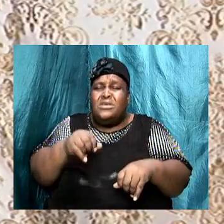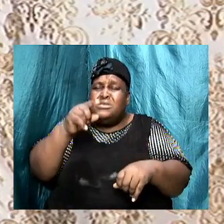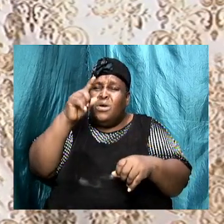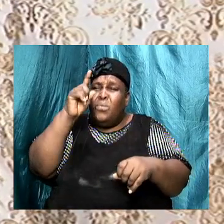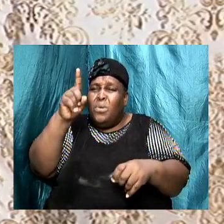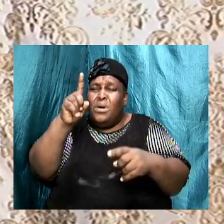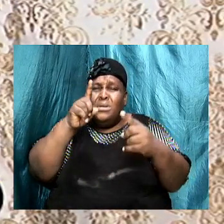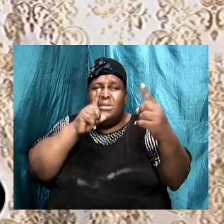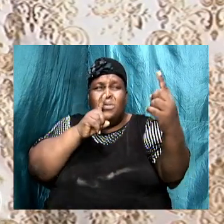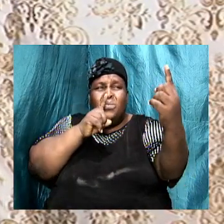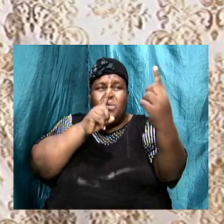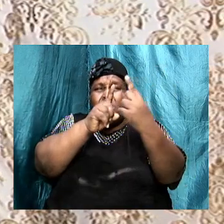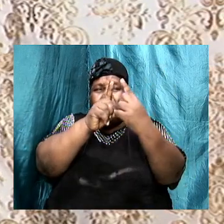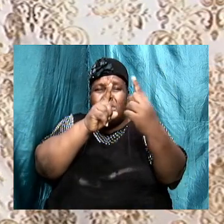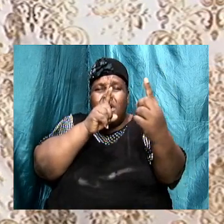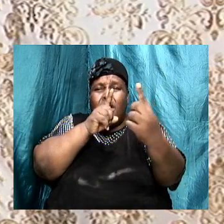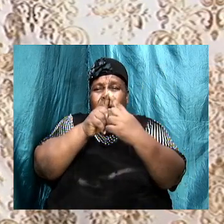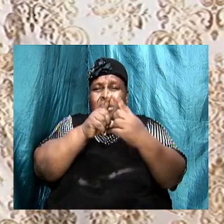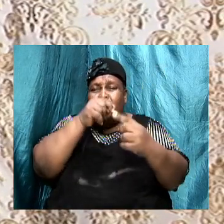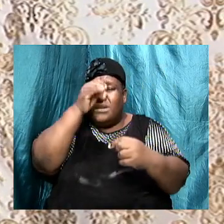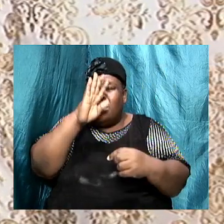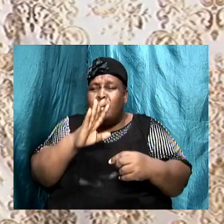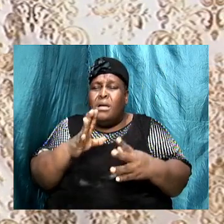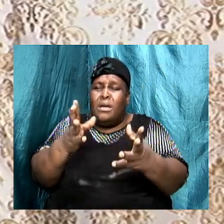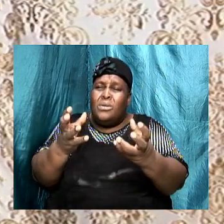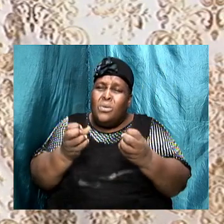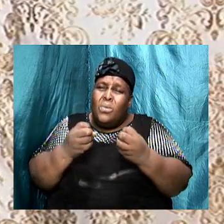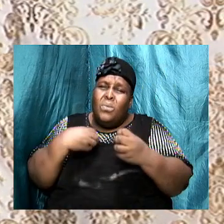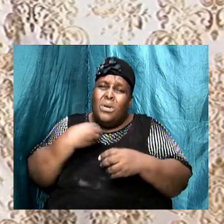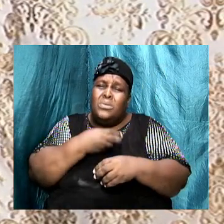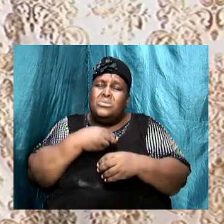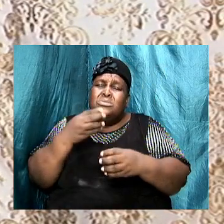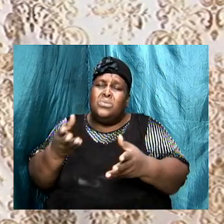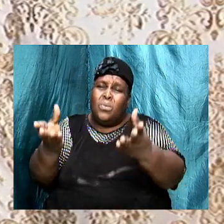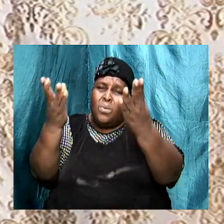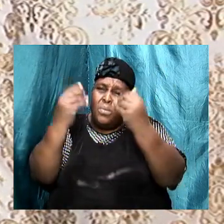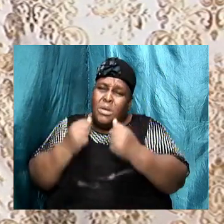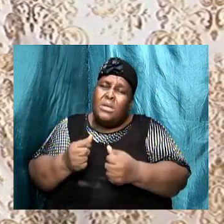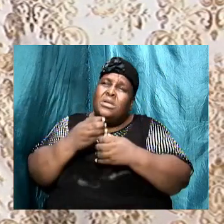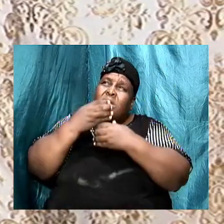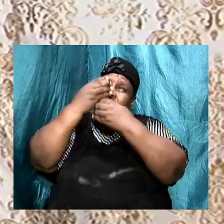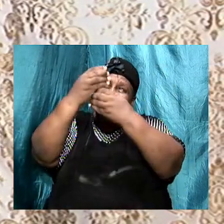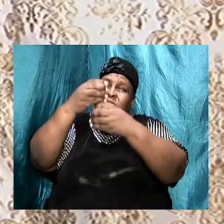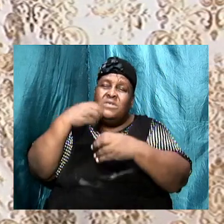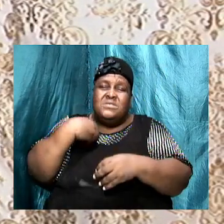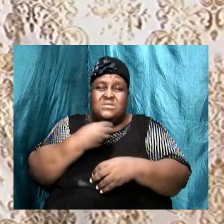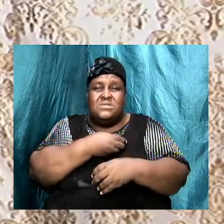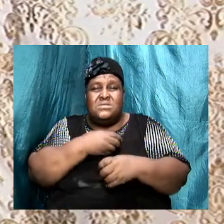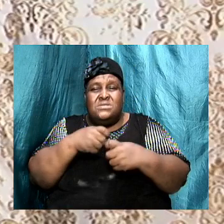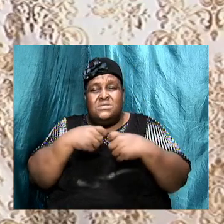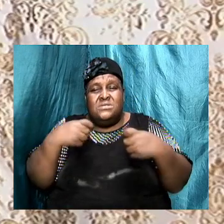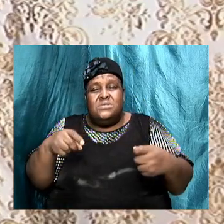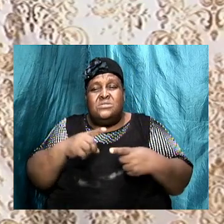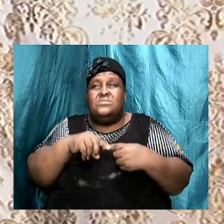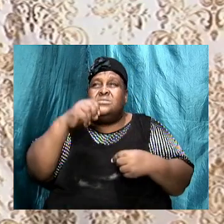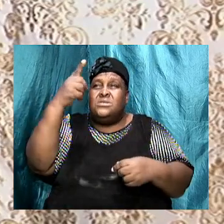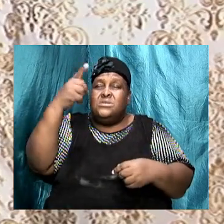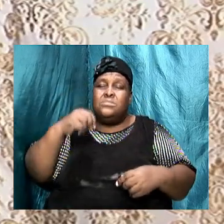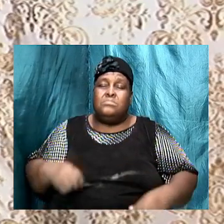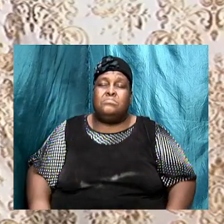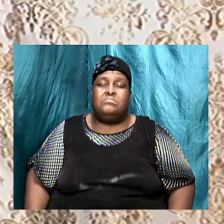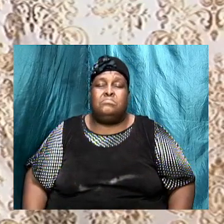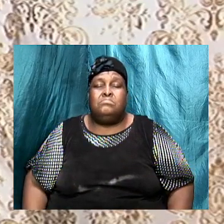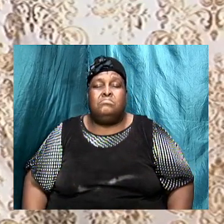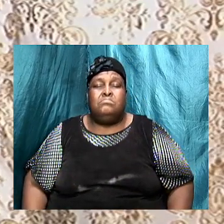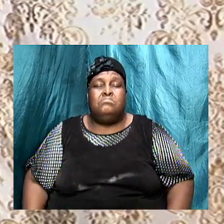and God requires us to come and confess our sins to him. The next point, point four, that I